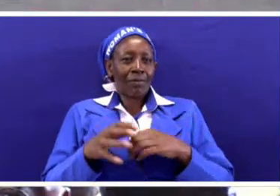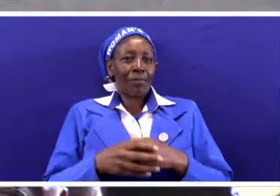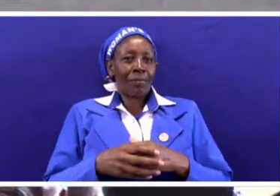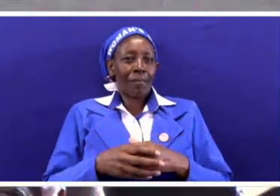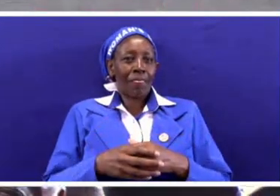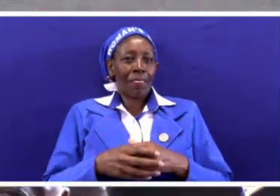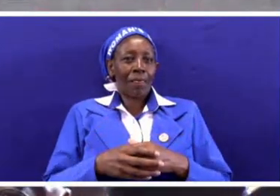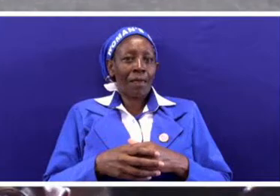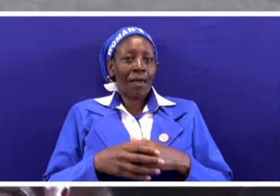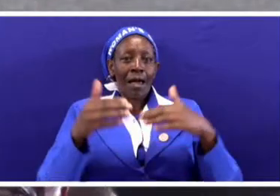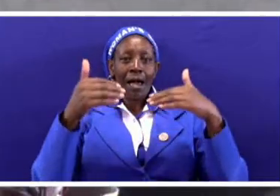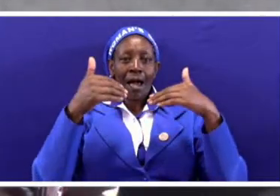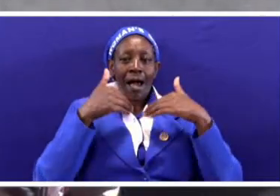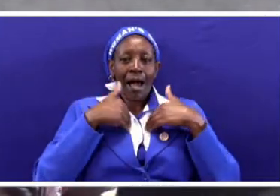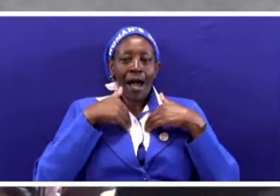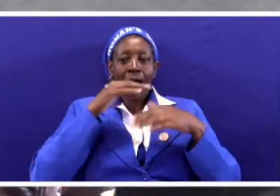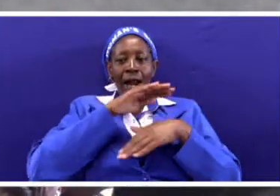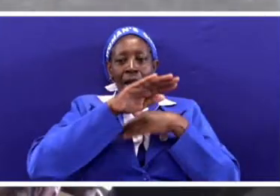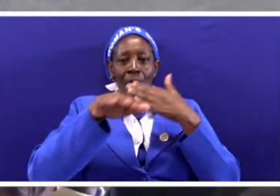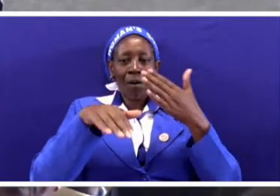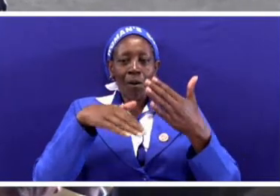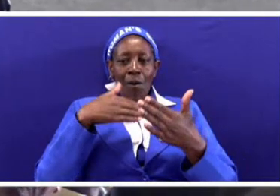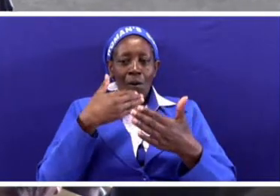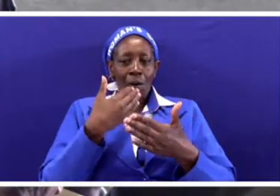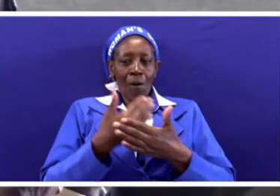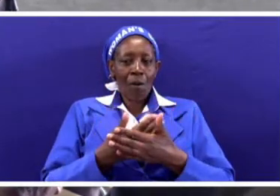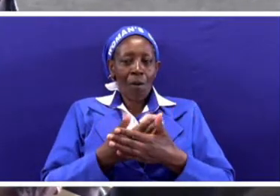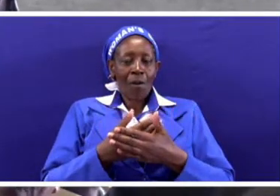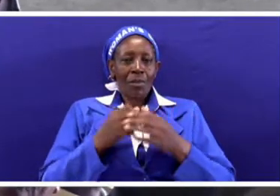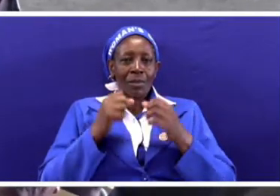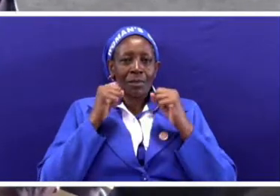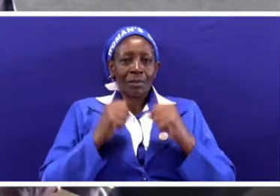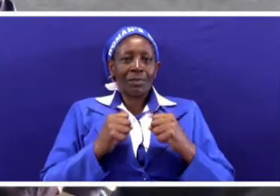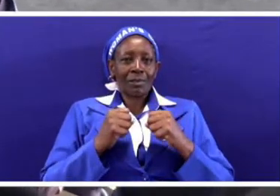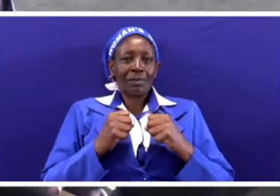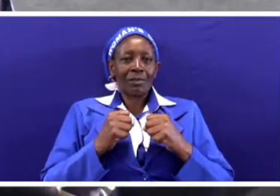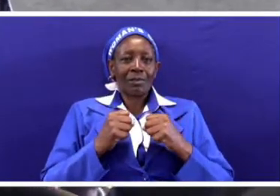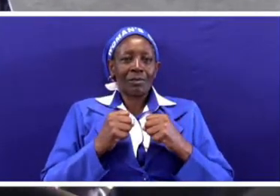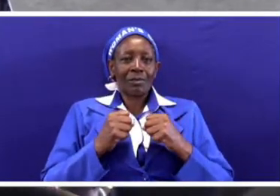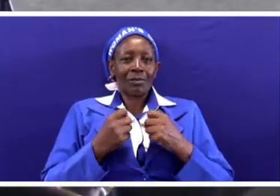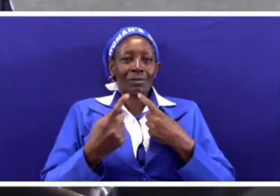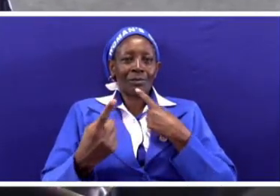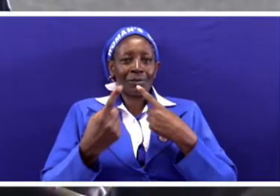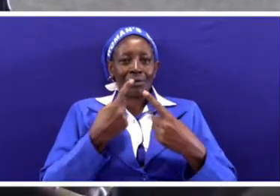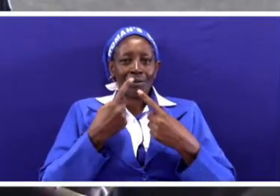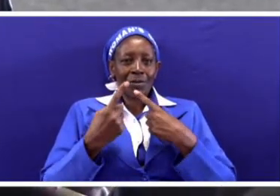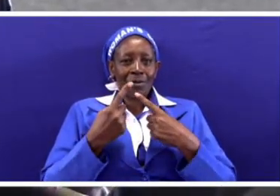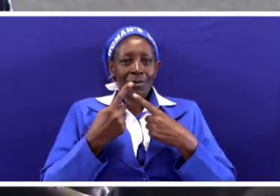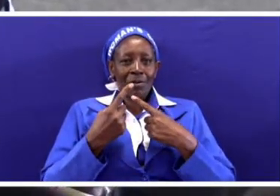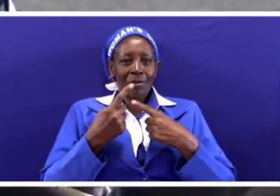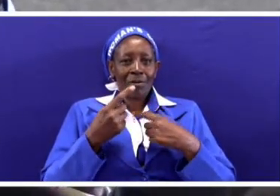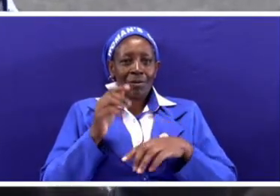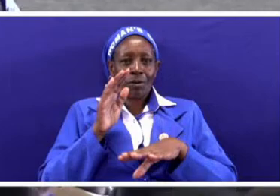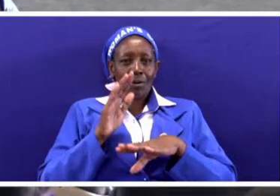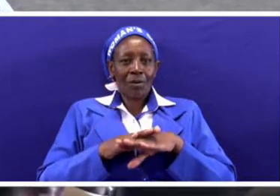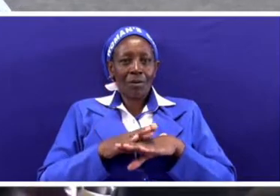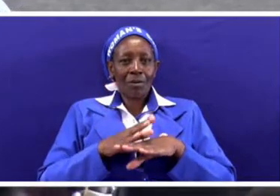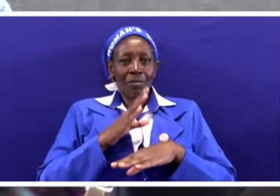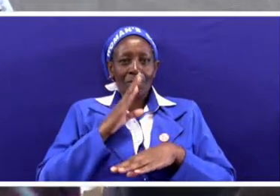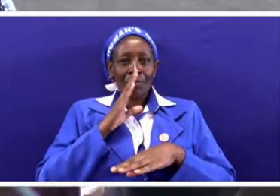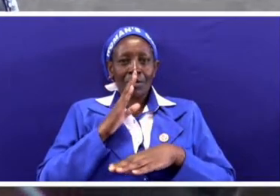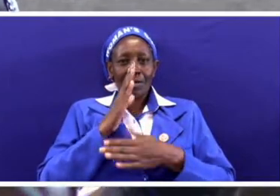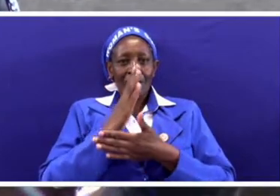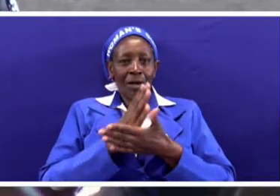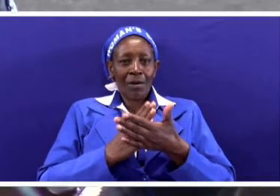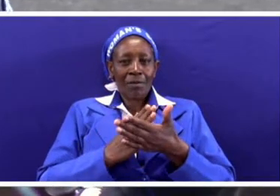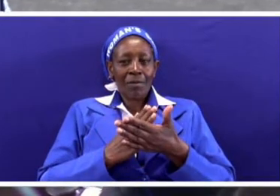he had all the ability to talk about on his behalf and the other significant